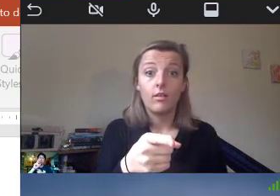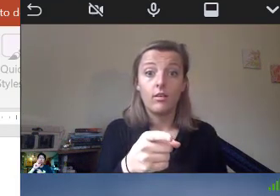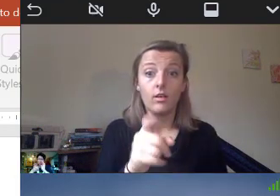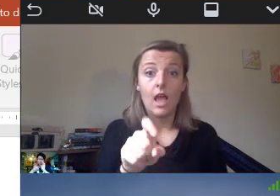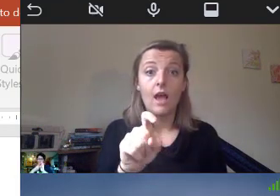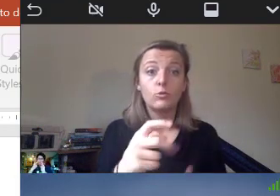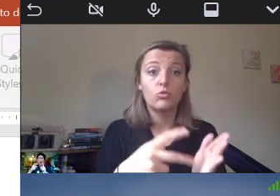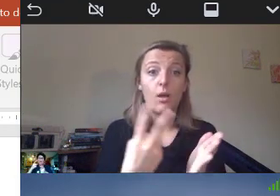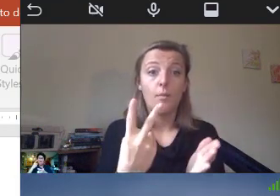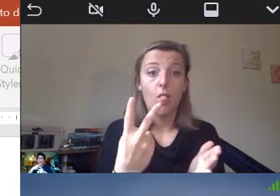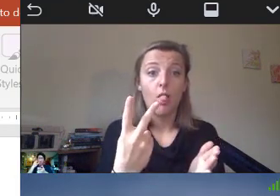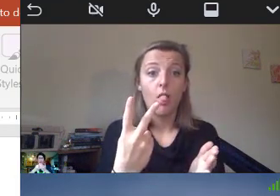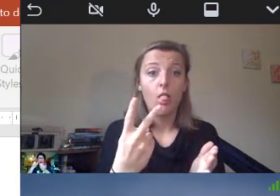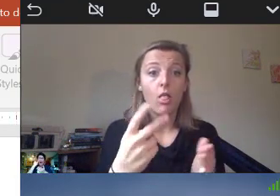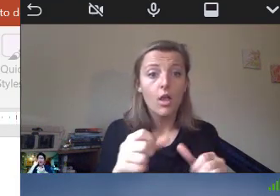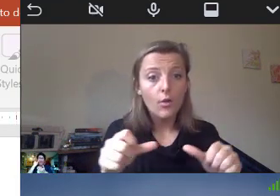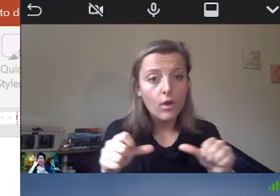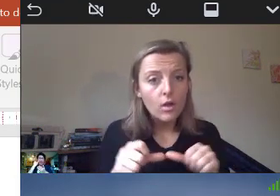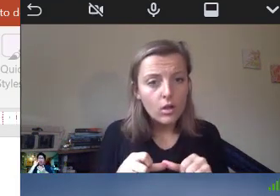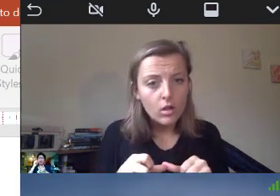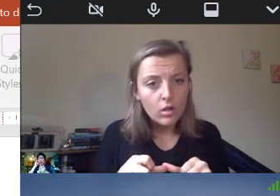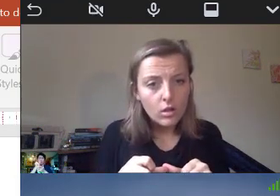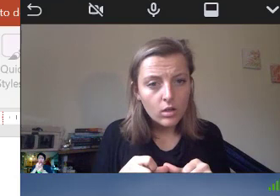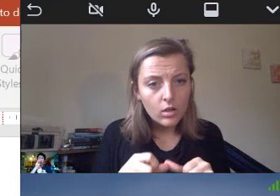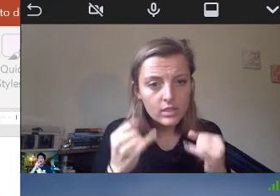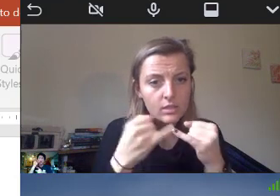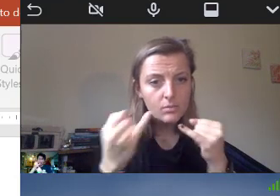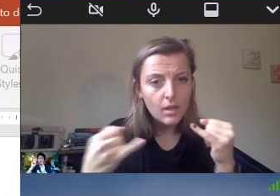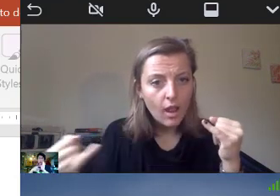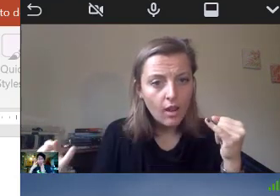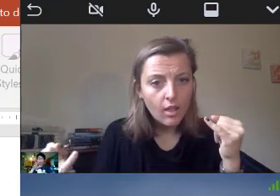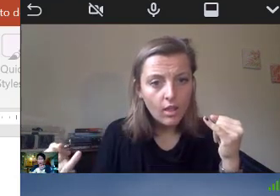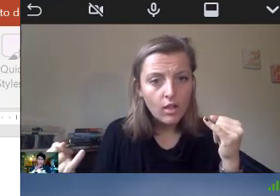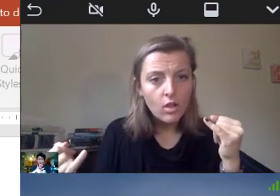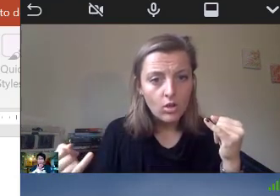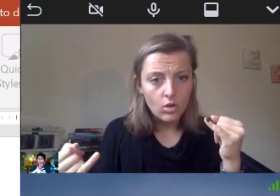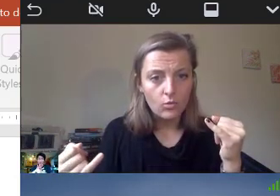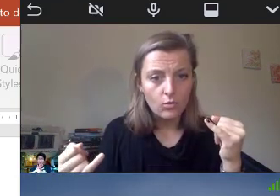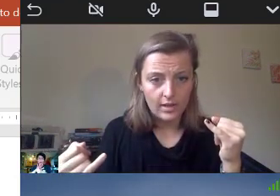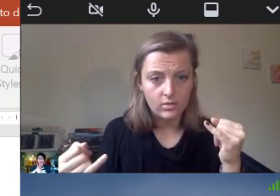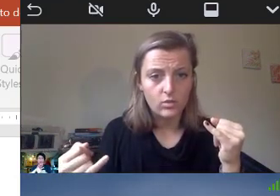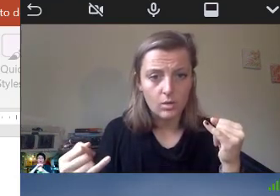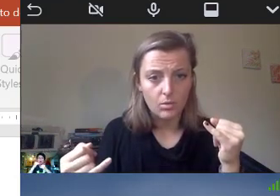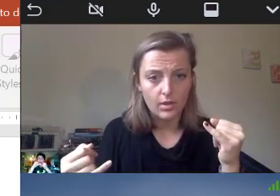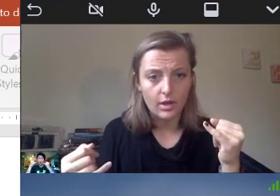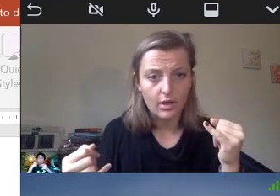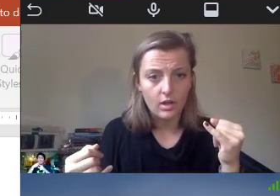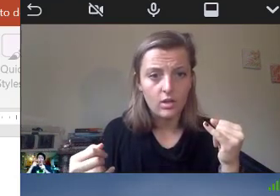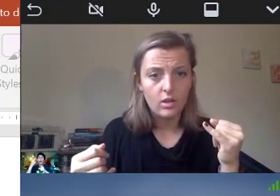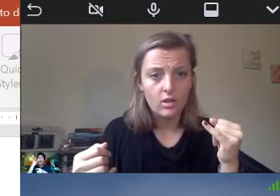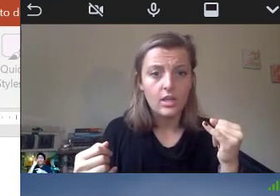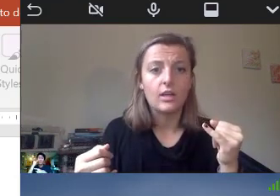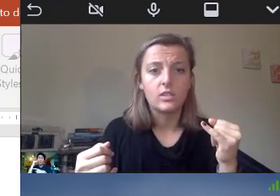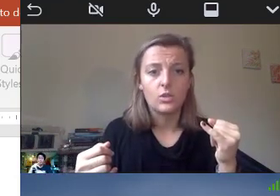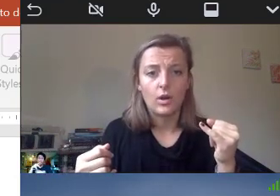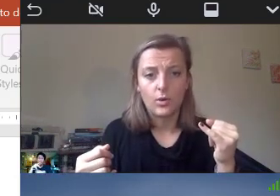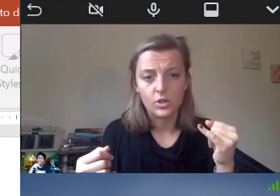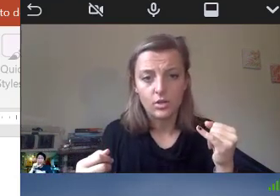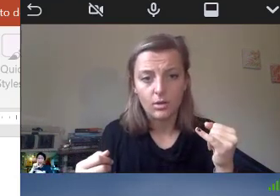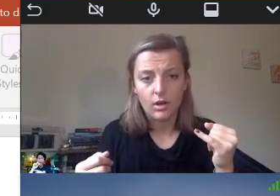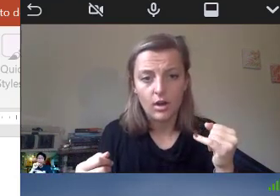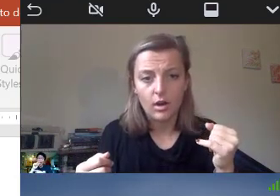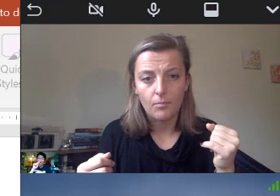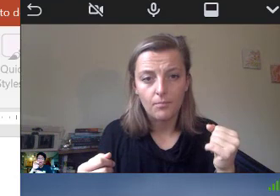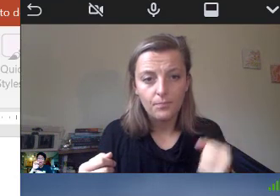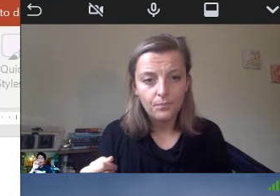this is a spaghetti noodle, right? So it's not a plate. Is this the right... question that you were talking about? Right, so double the area. Yeah, that's the right